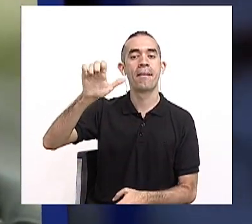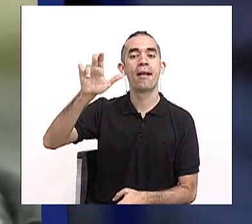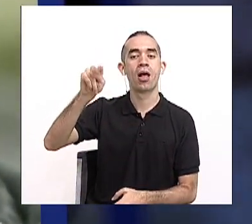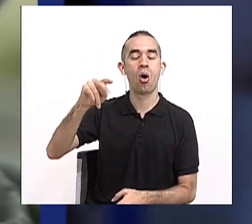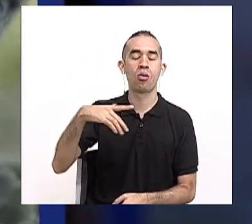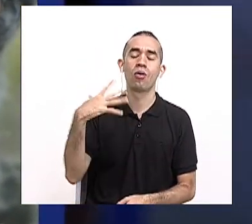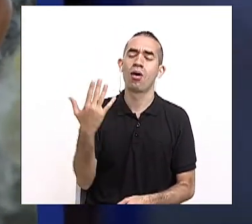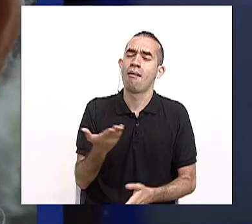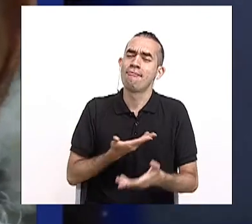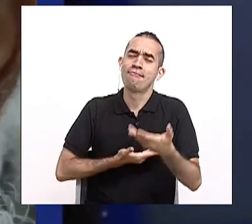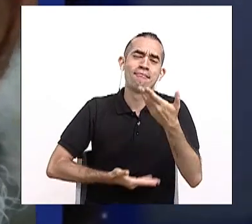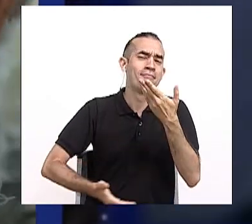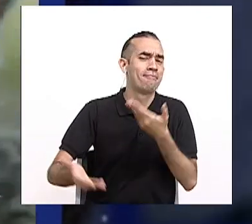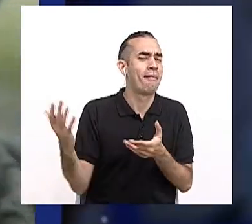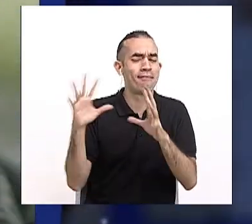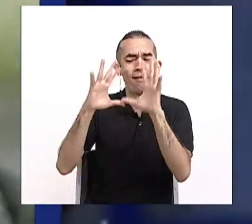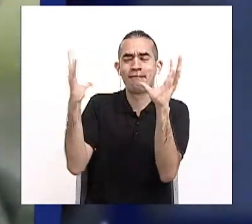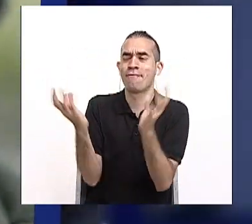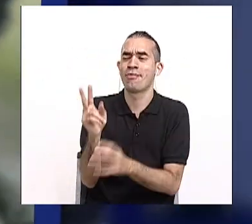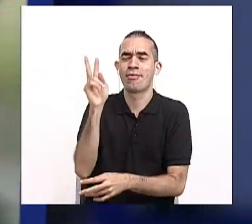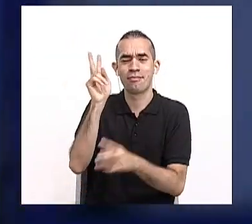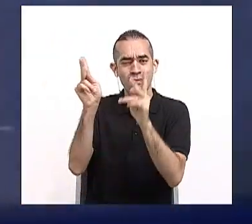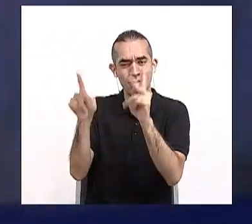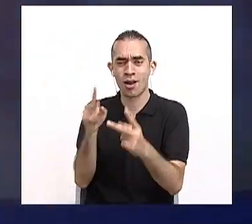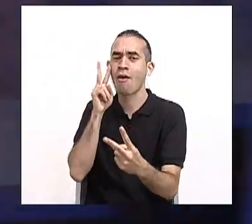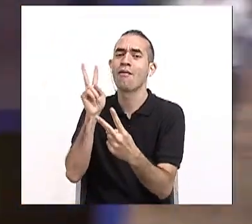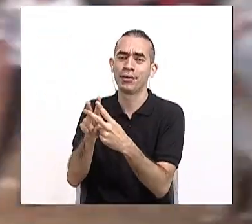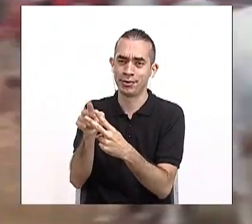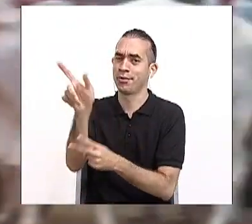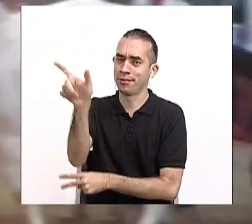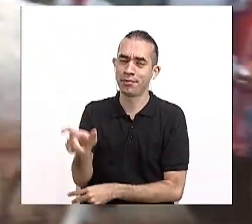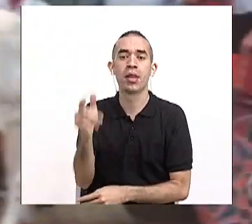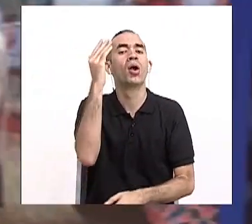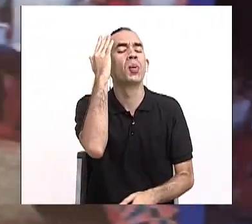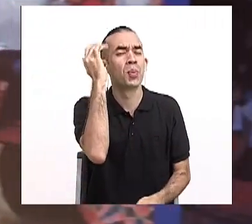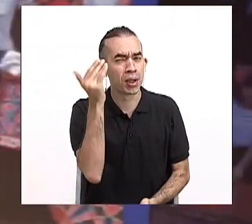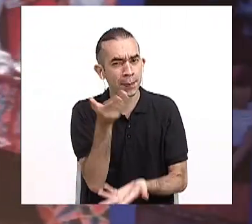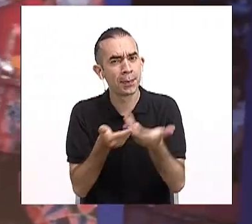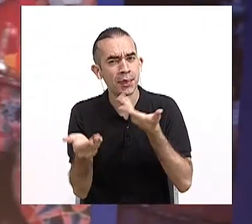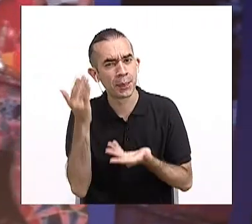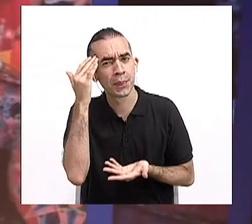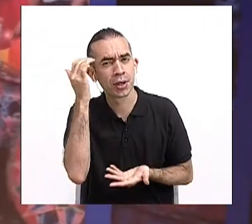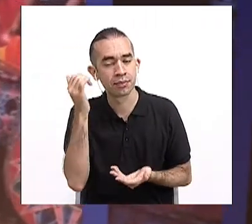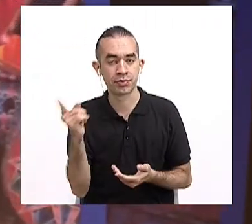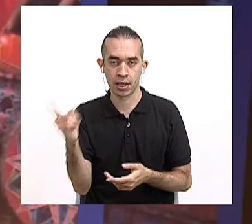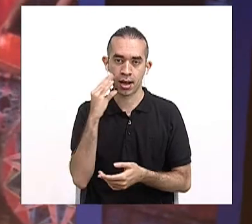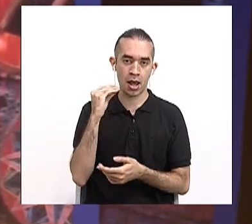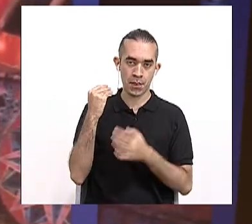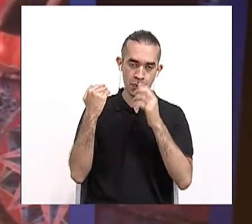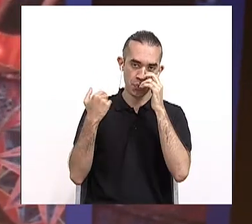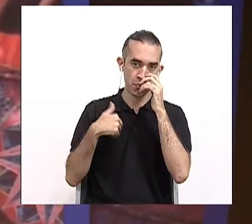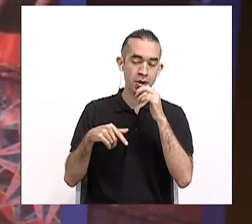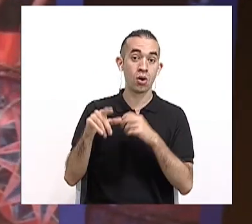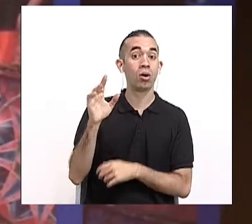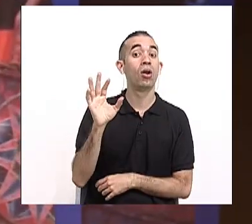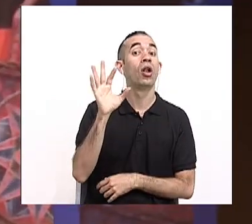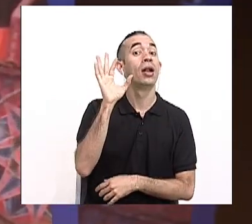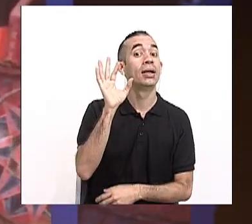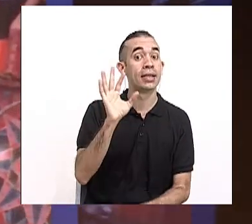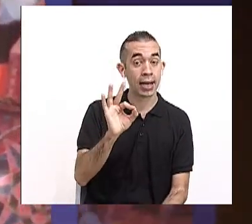to be here today with you all and share this wonderful story. I would like to tell you about Napoleon. He